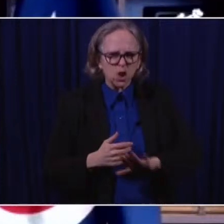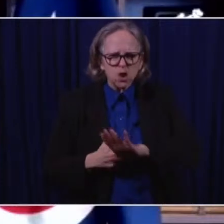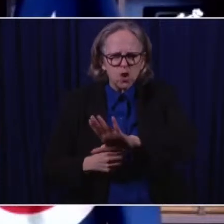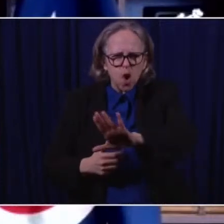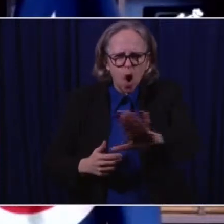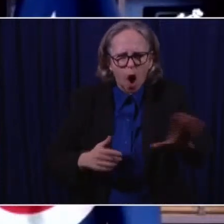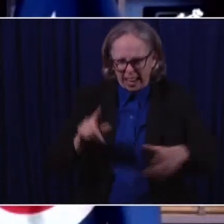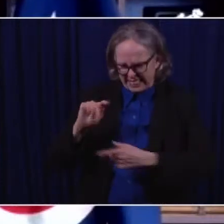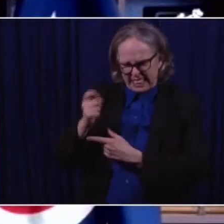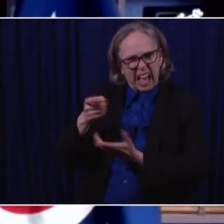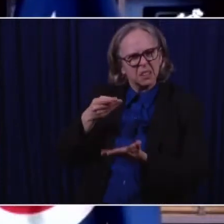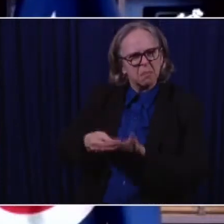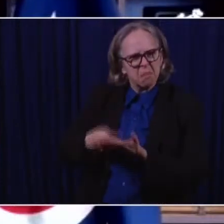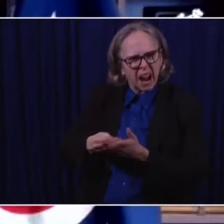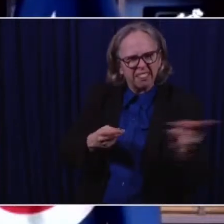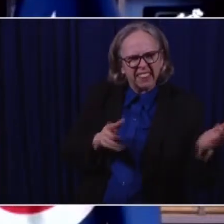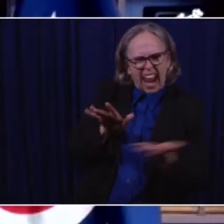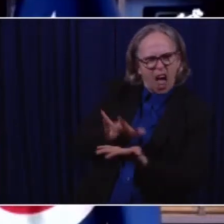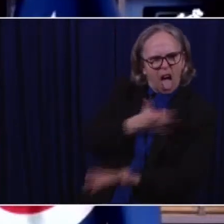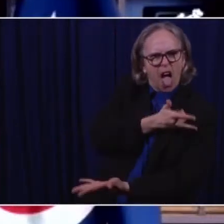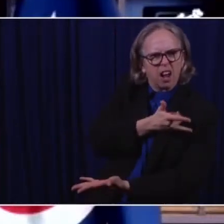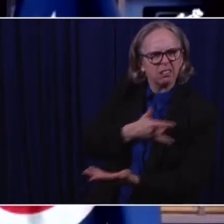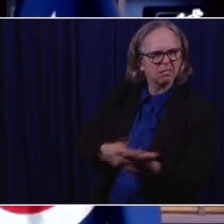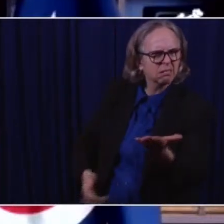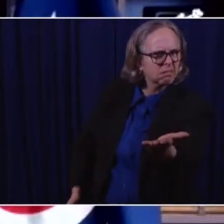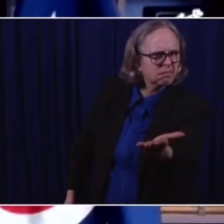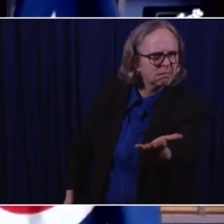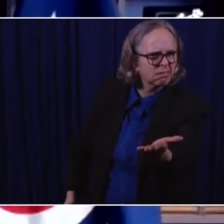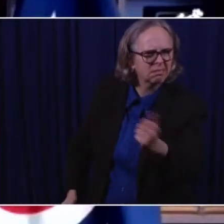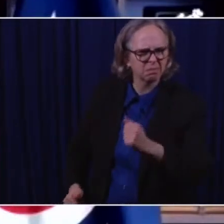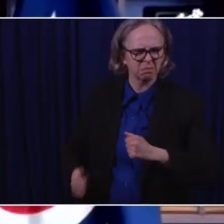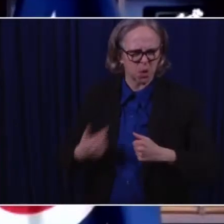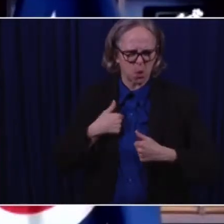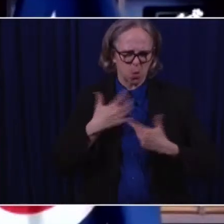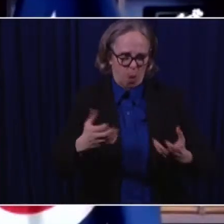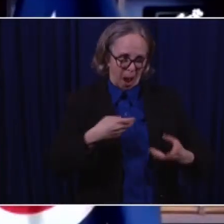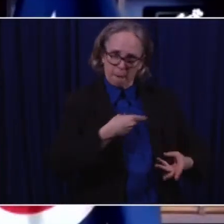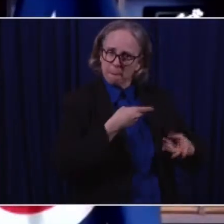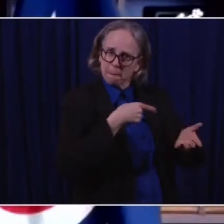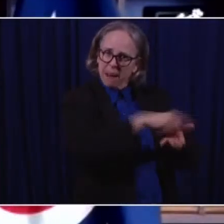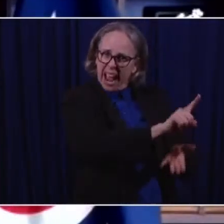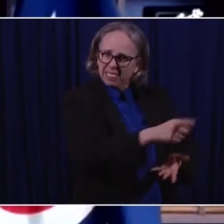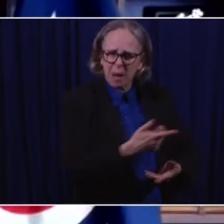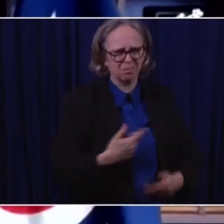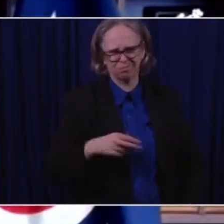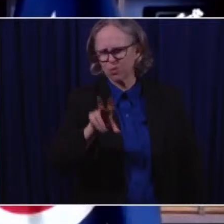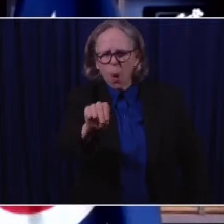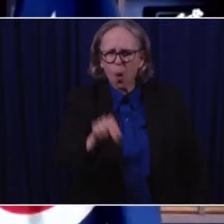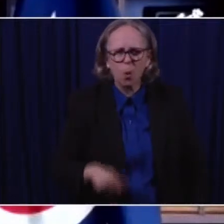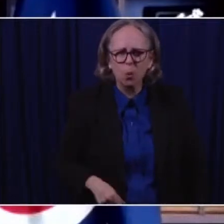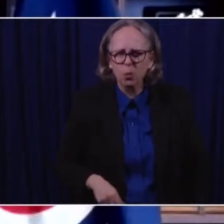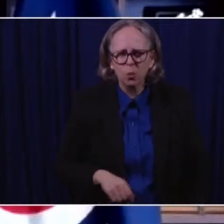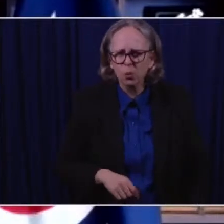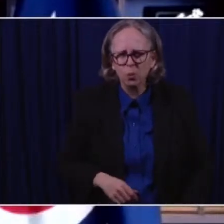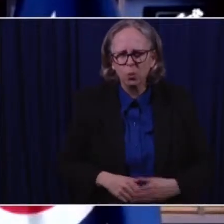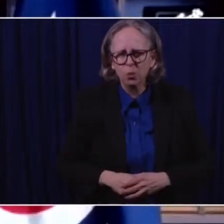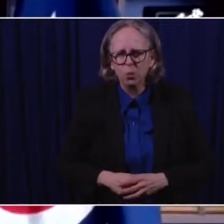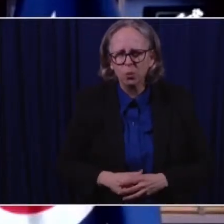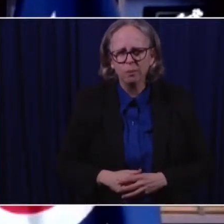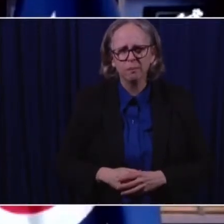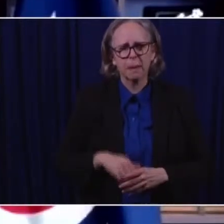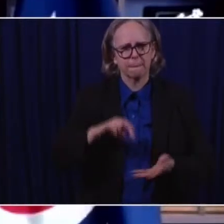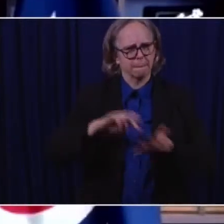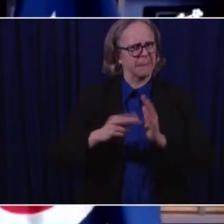don't want them to go out to criminals who are trying to defraud the American taxpayer. So we have the obligation